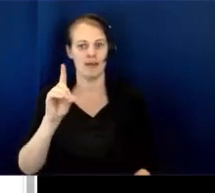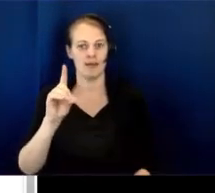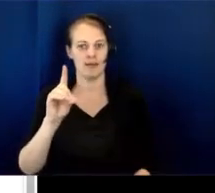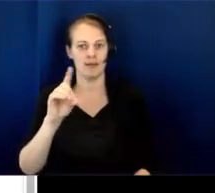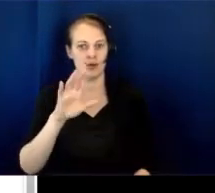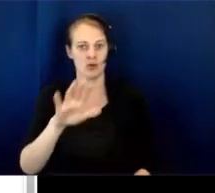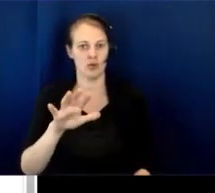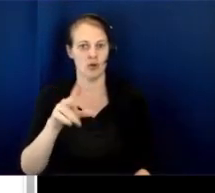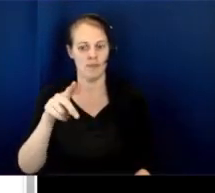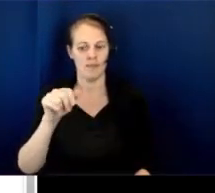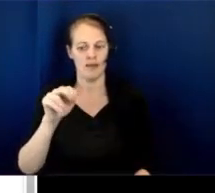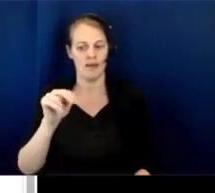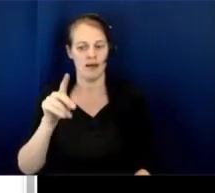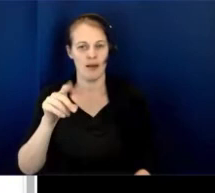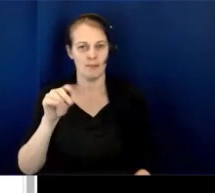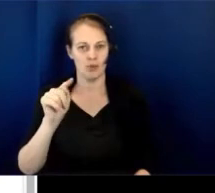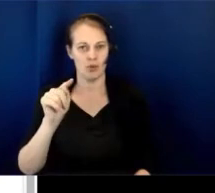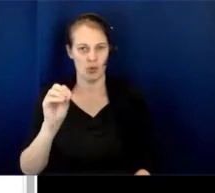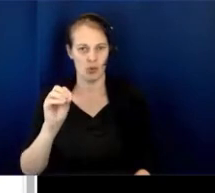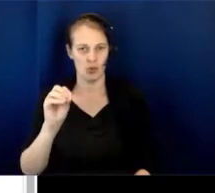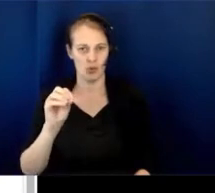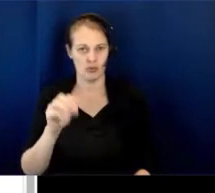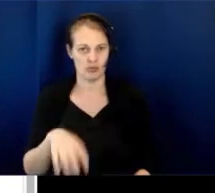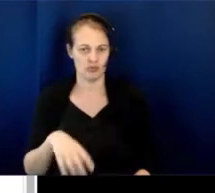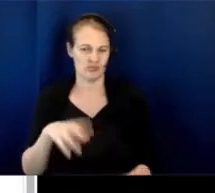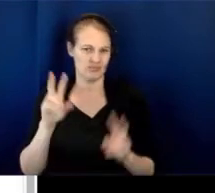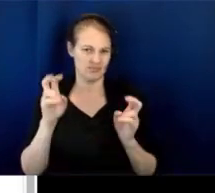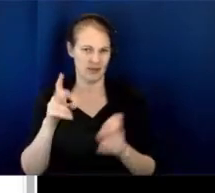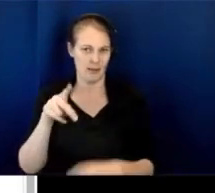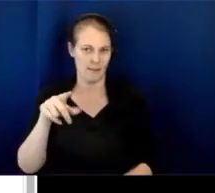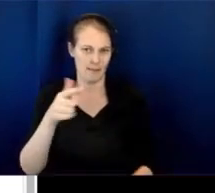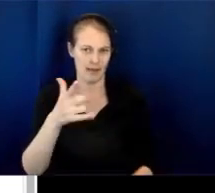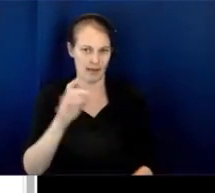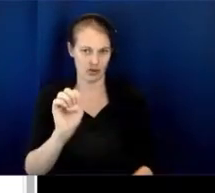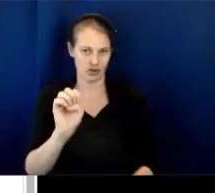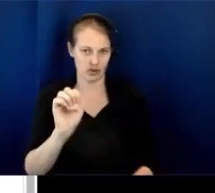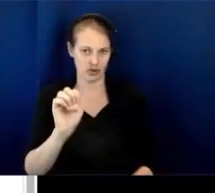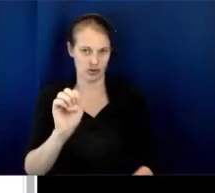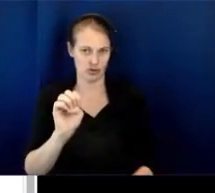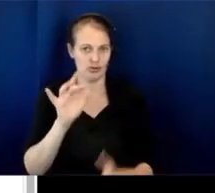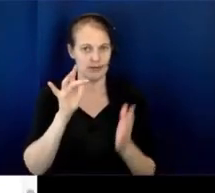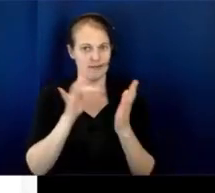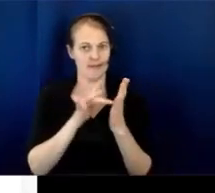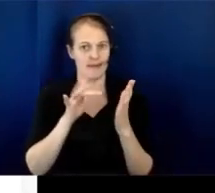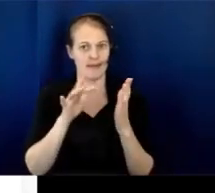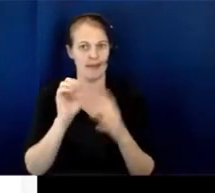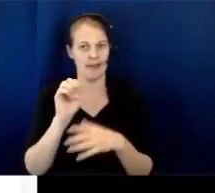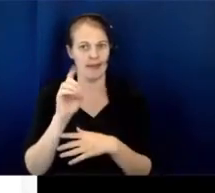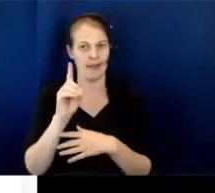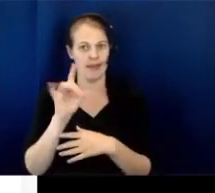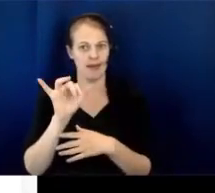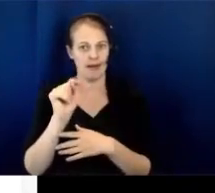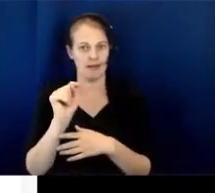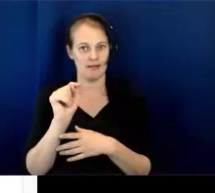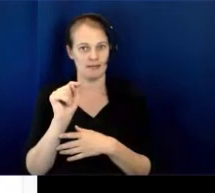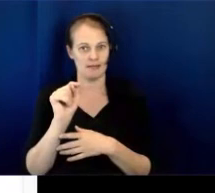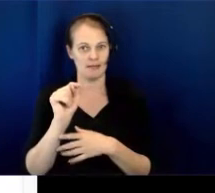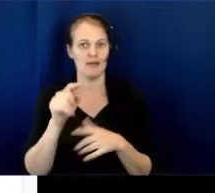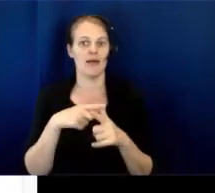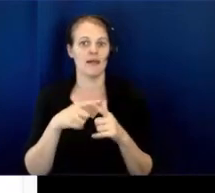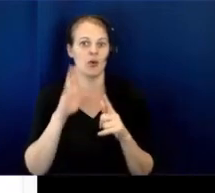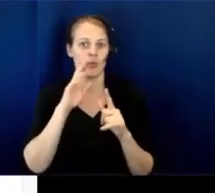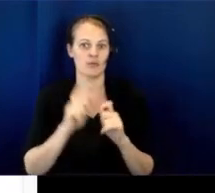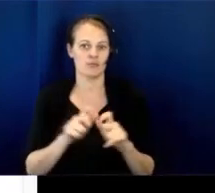you're going to come to your page. And on this page, you're going to click edit, and you will be brought to